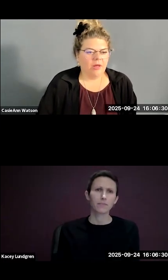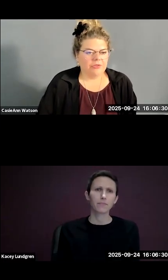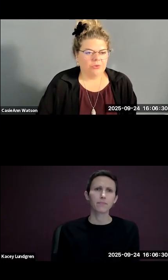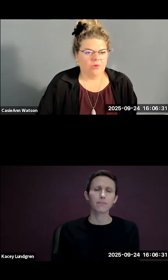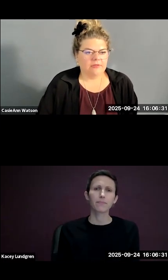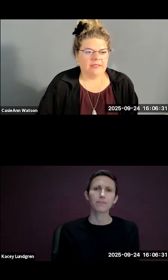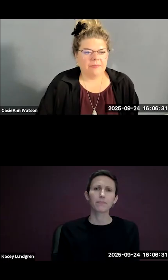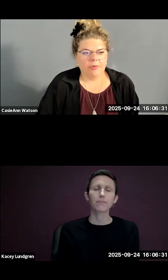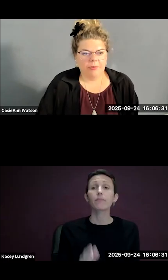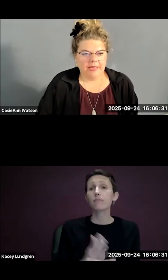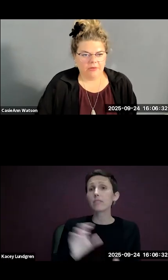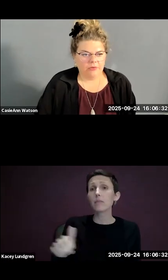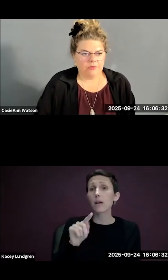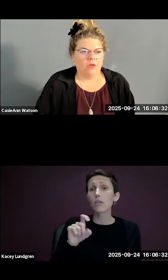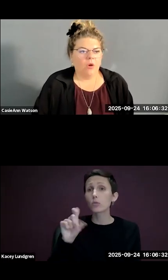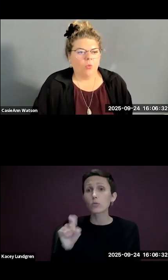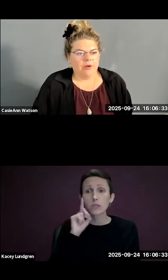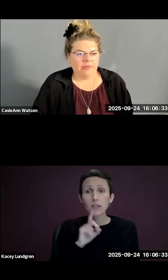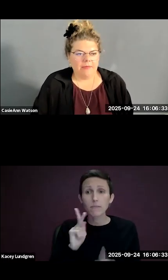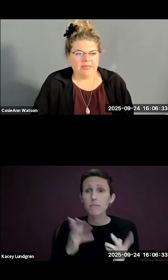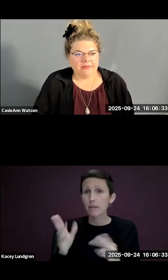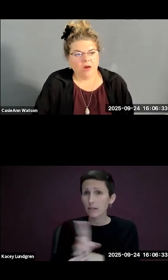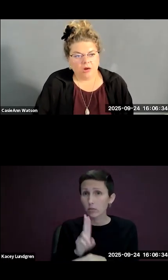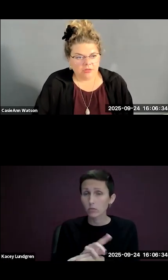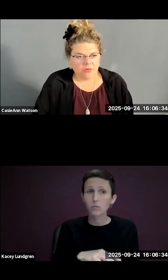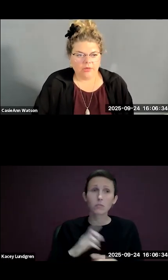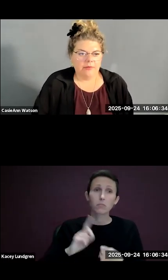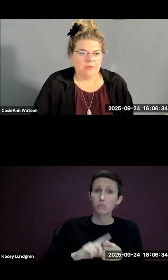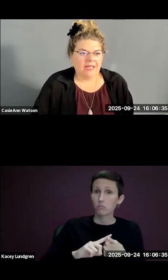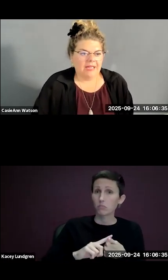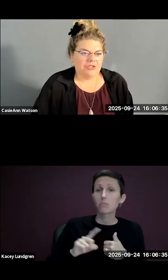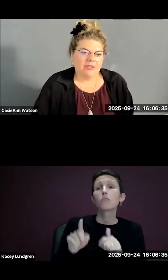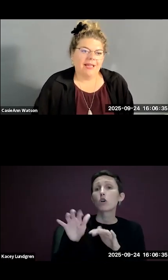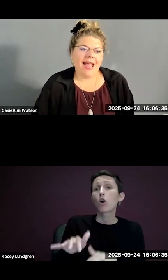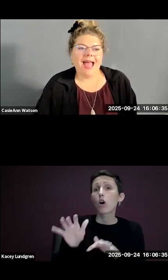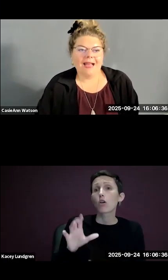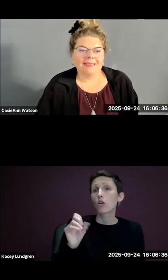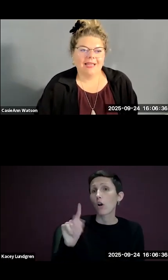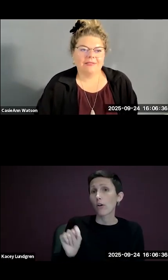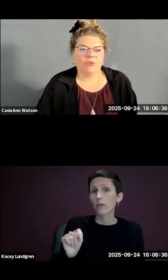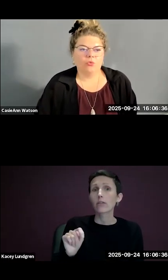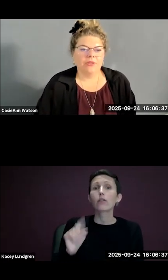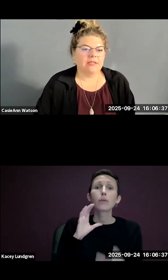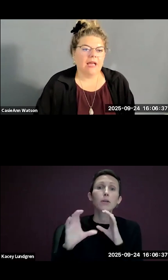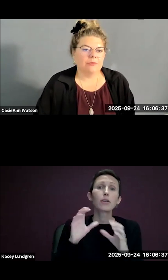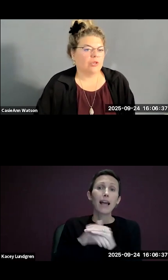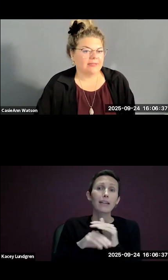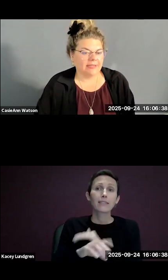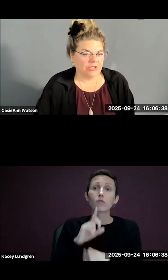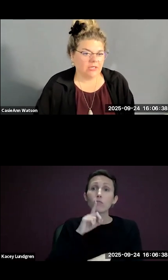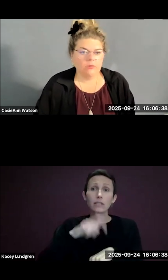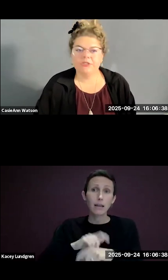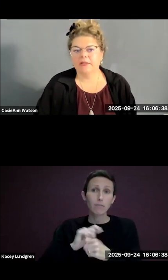Here are some other tools that deaf people may use. One of them is CART, or Communication Access